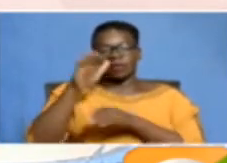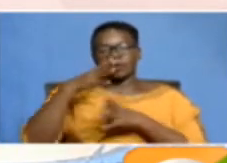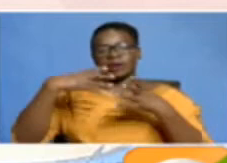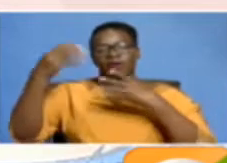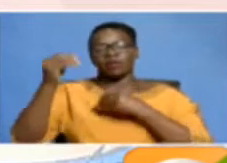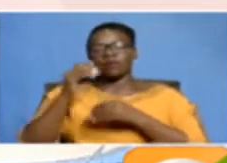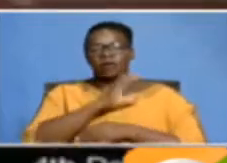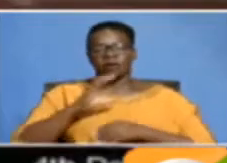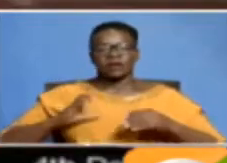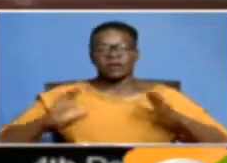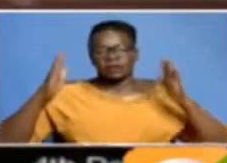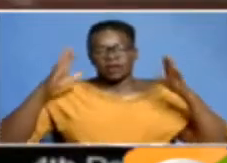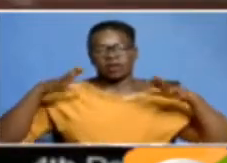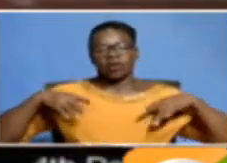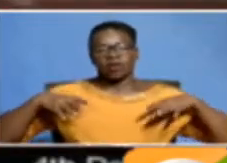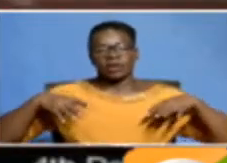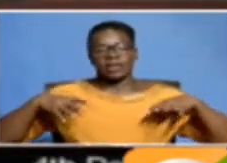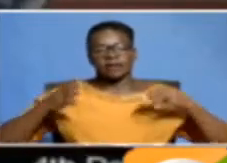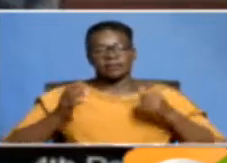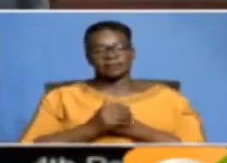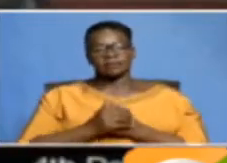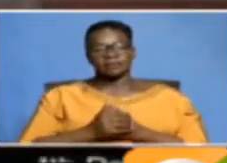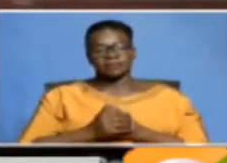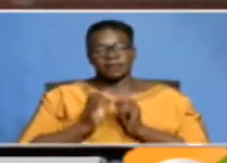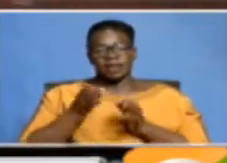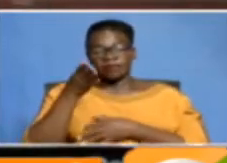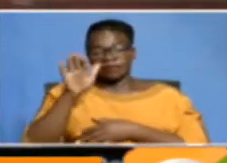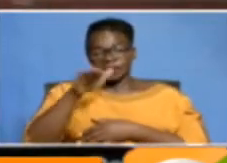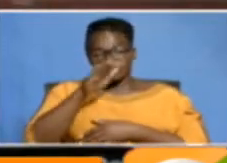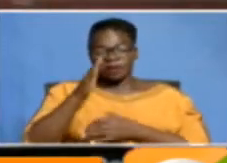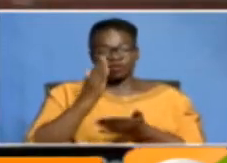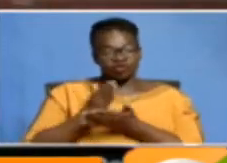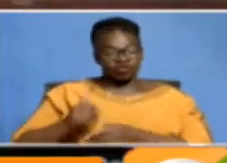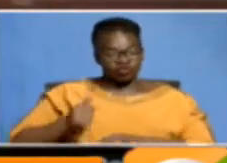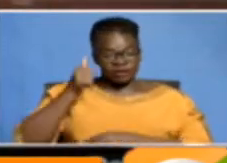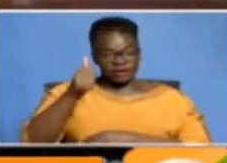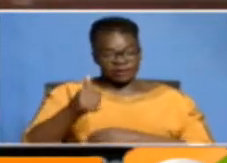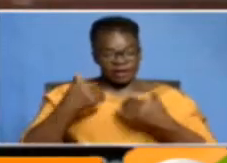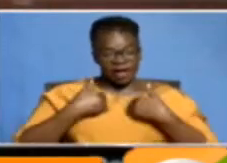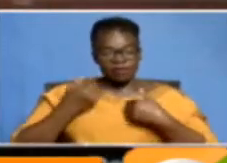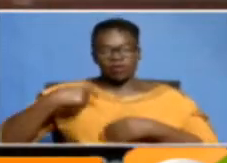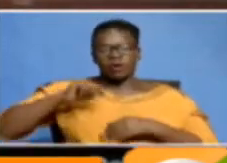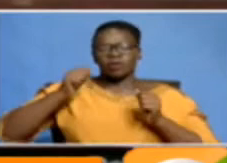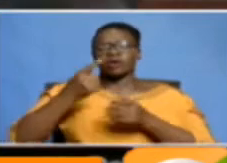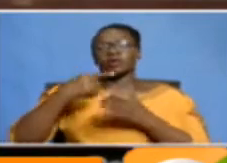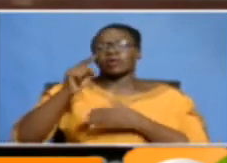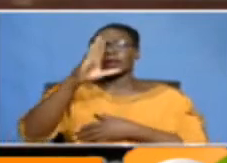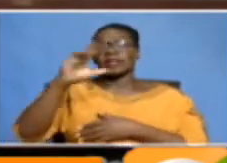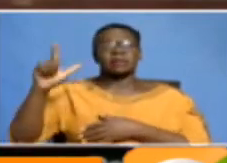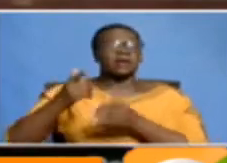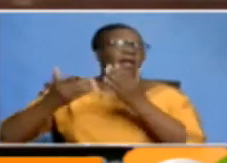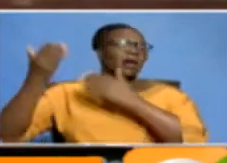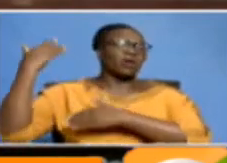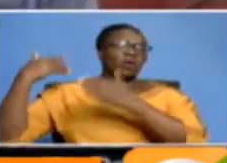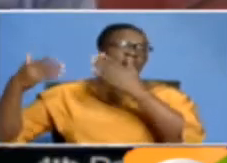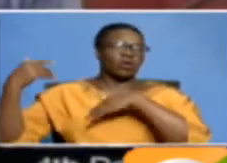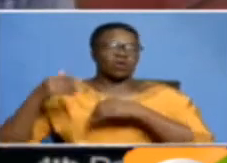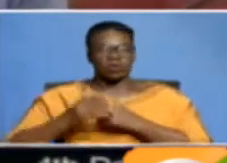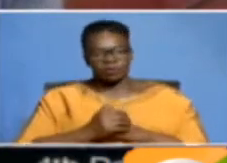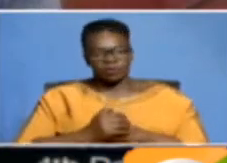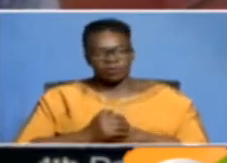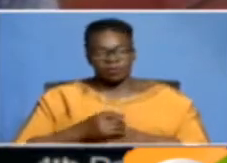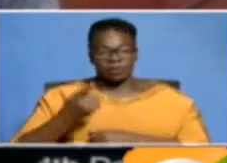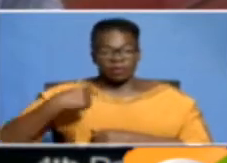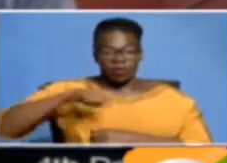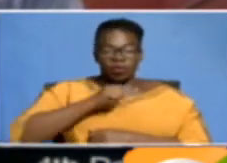recess. If this House was selfish the way they want to say, we could have passed this bill, Mr. Speaker, a long time ago.